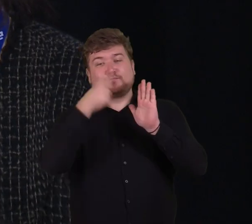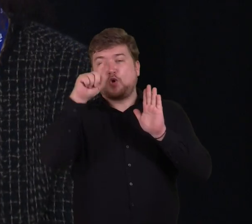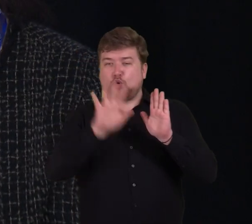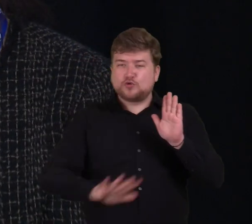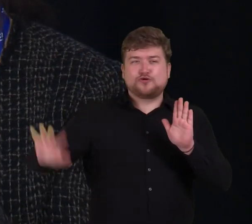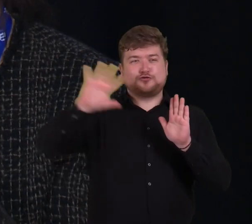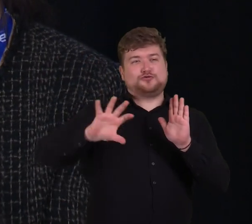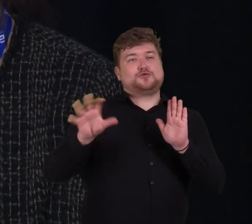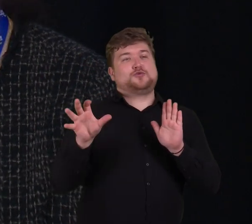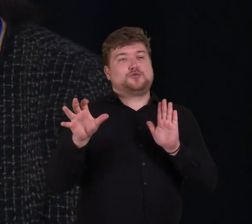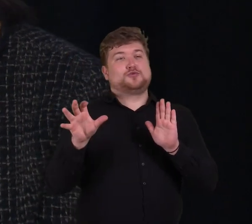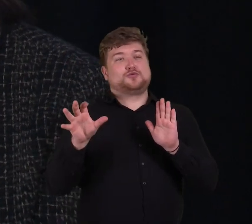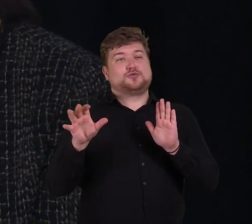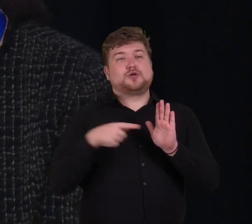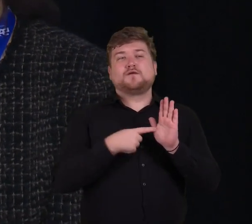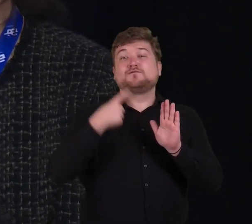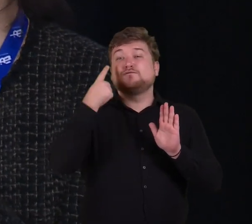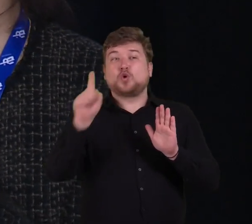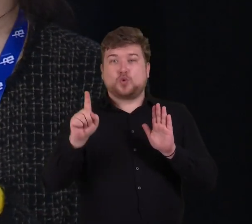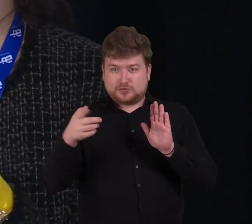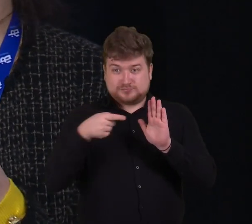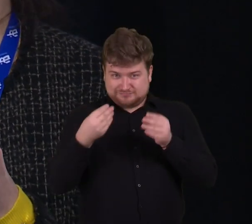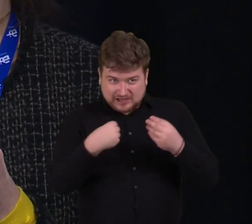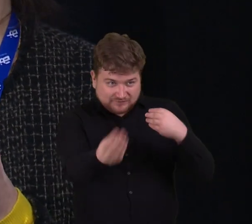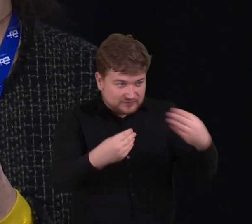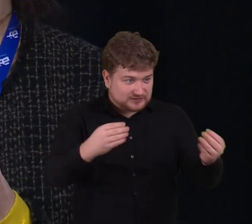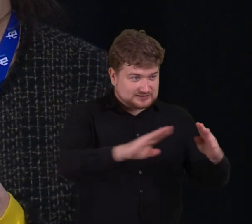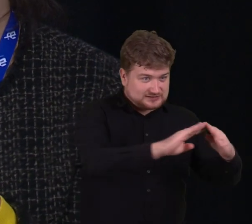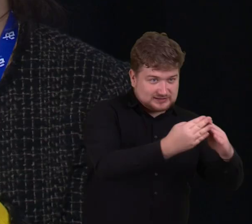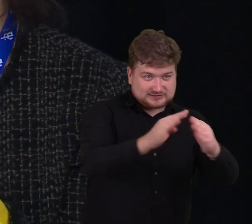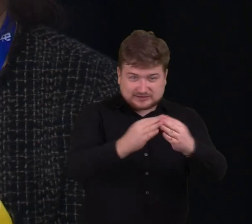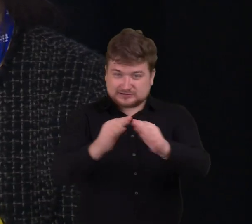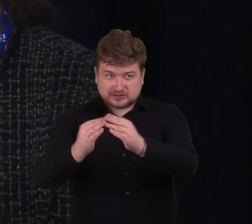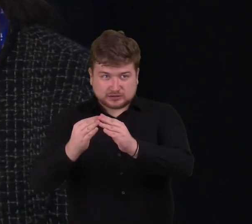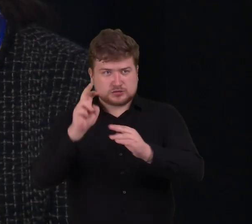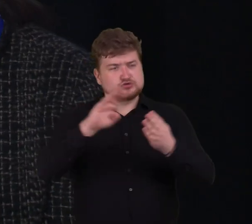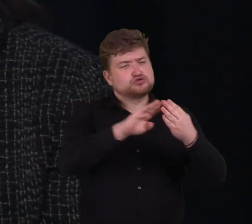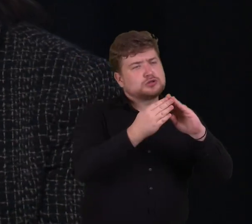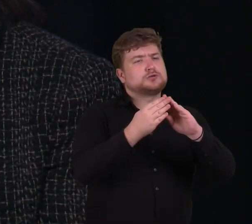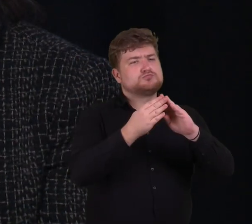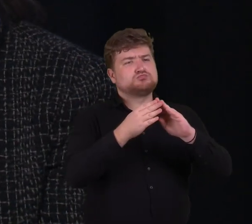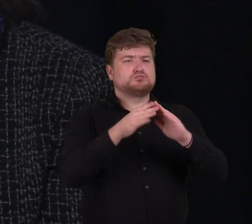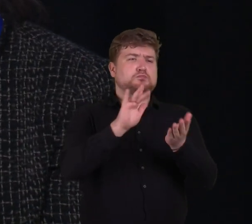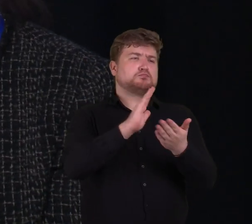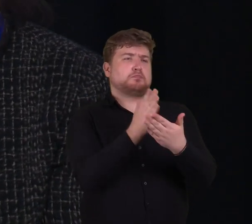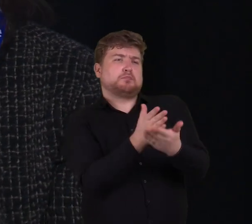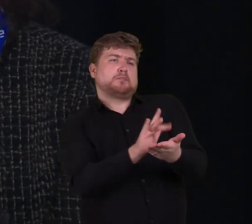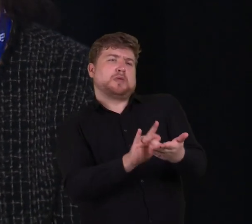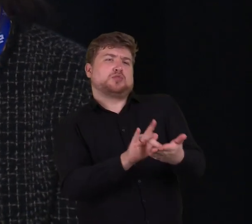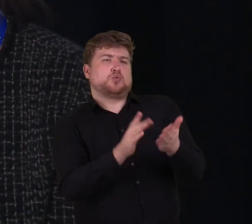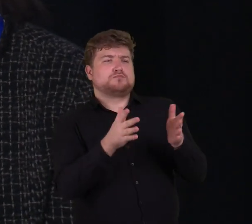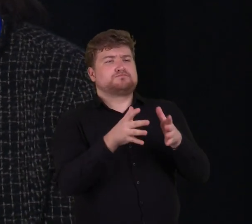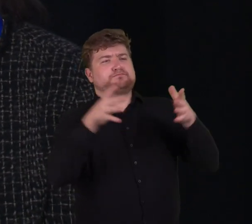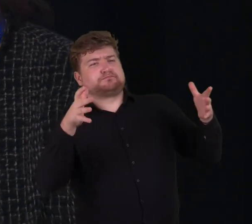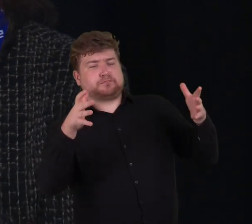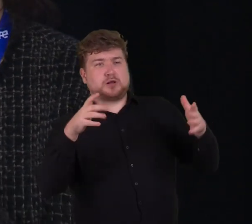medium-sized, small villages, or former industrialized territories or